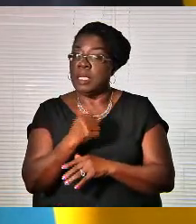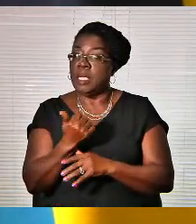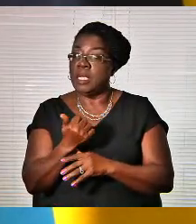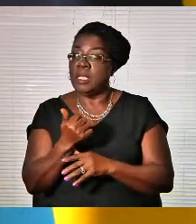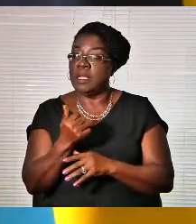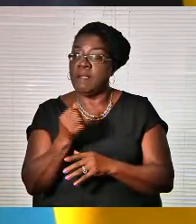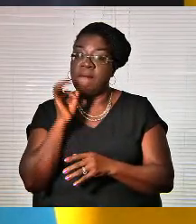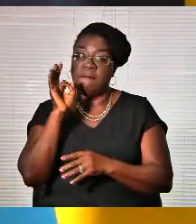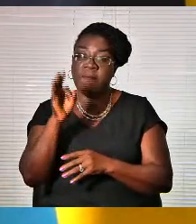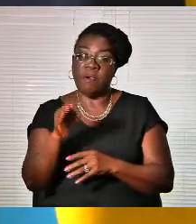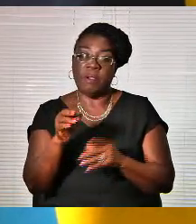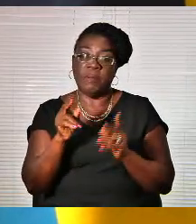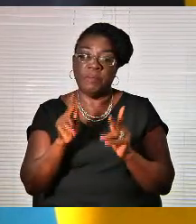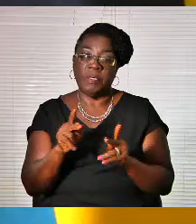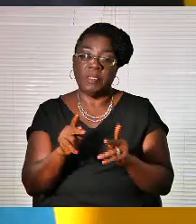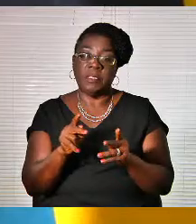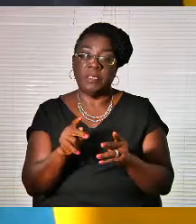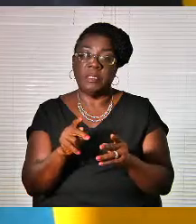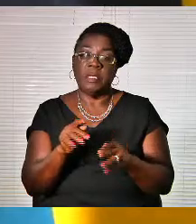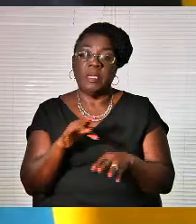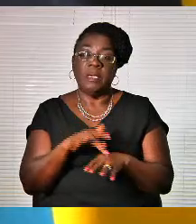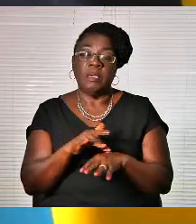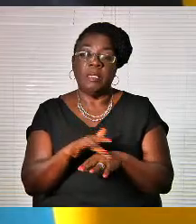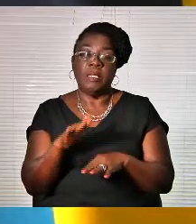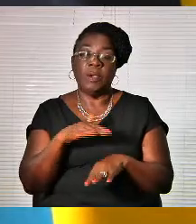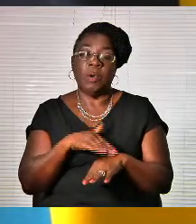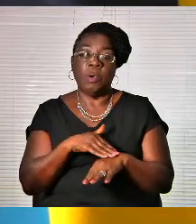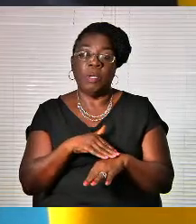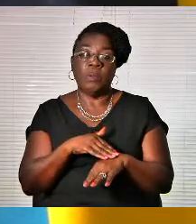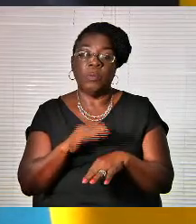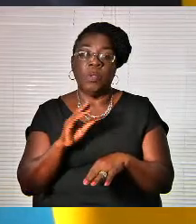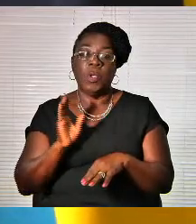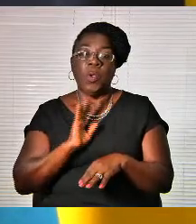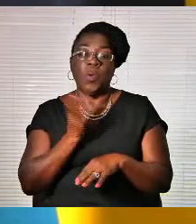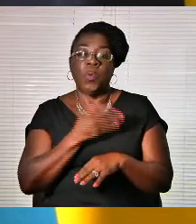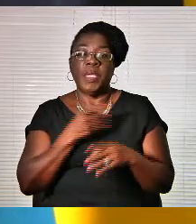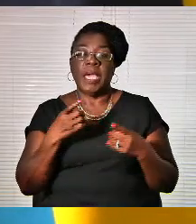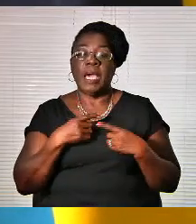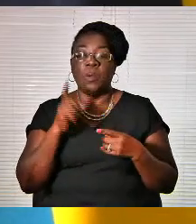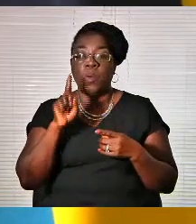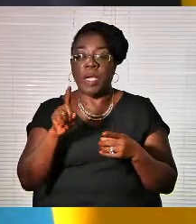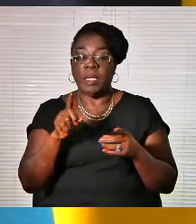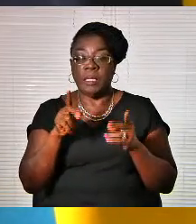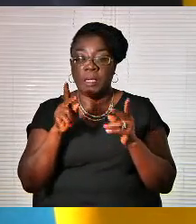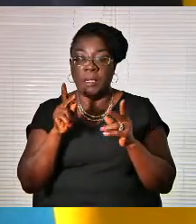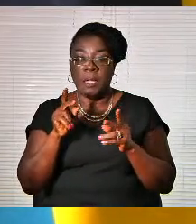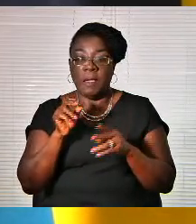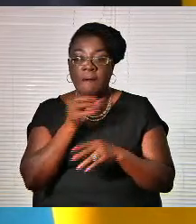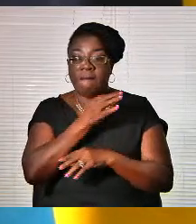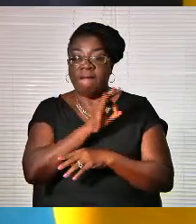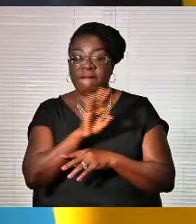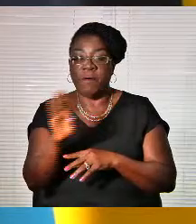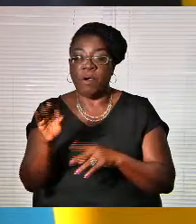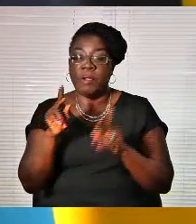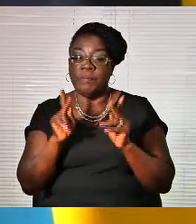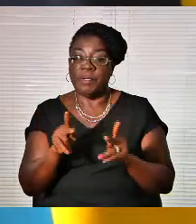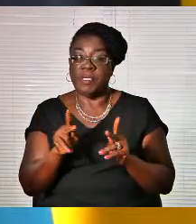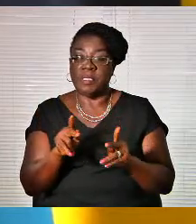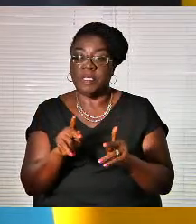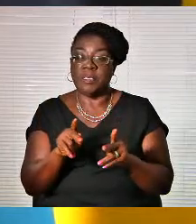one. Certainly early on, I think we had one that we had considered